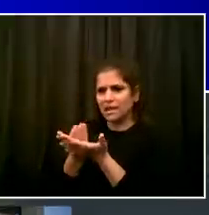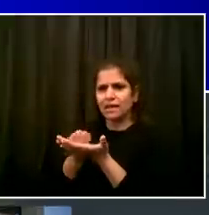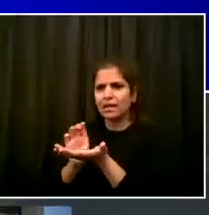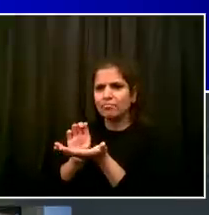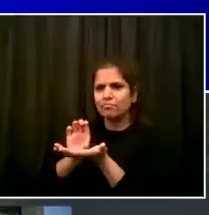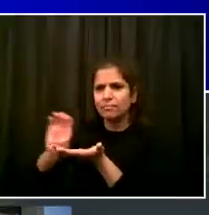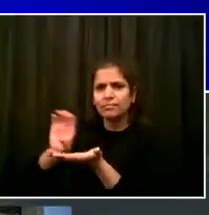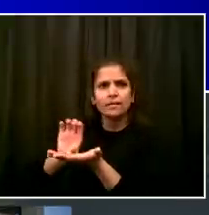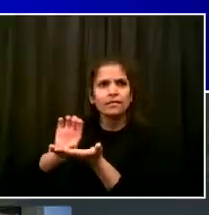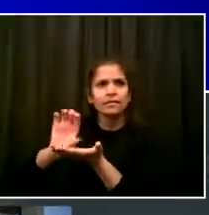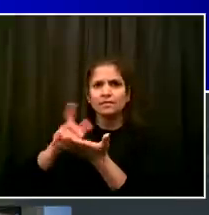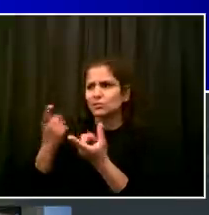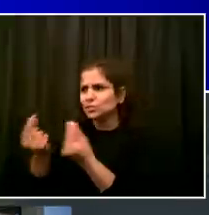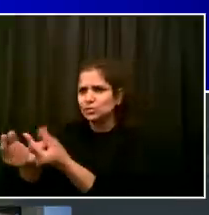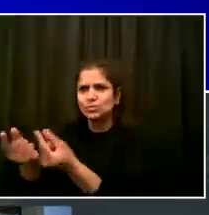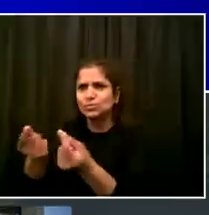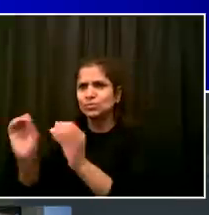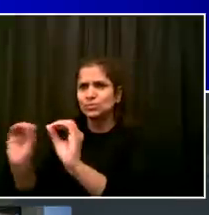with them.